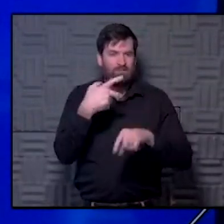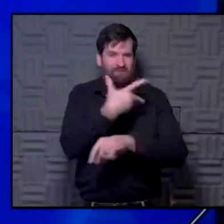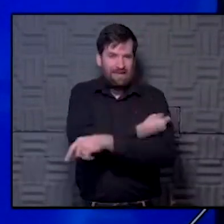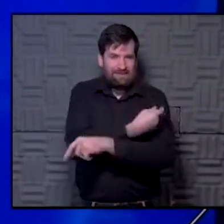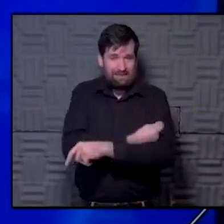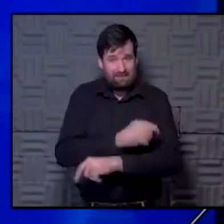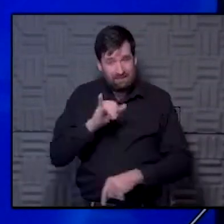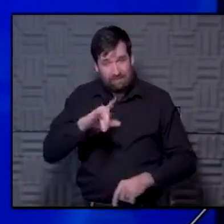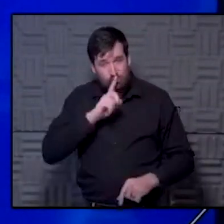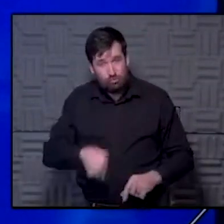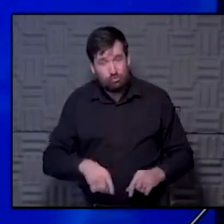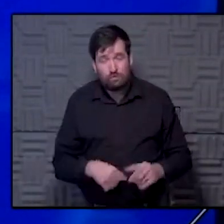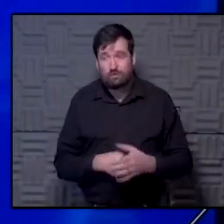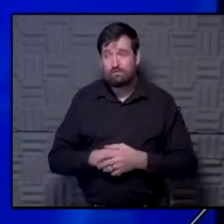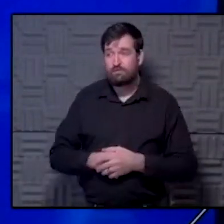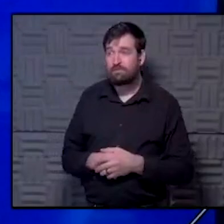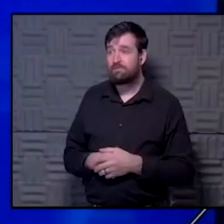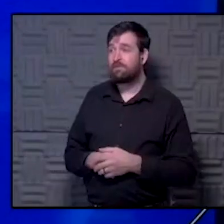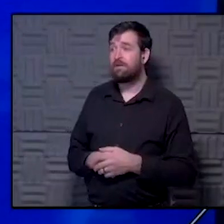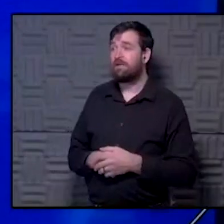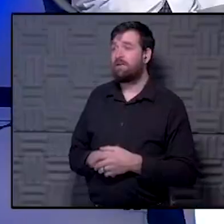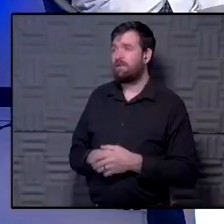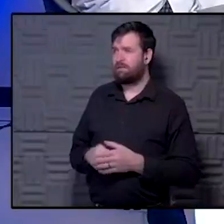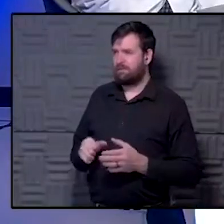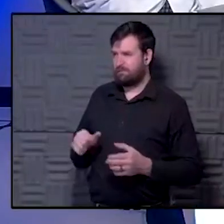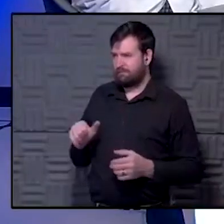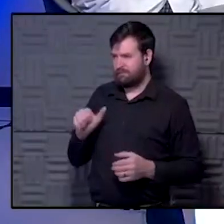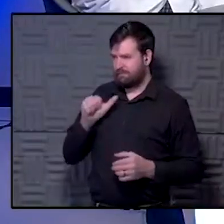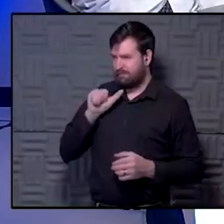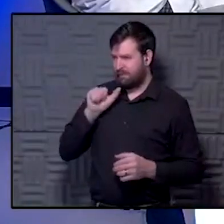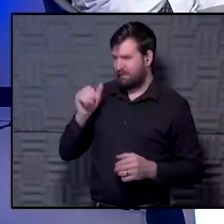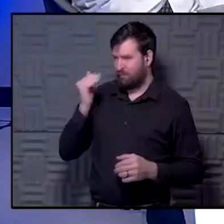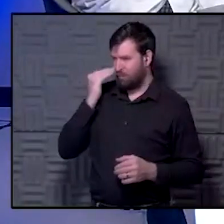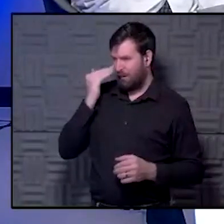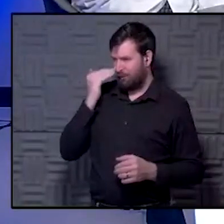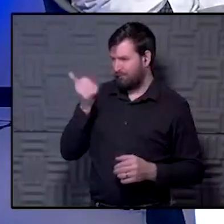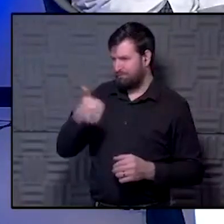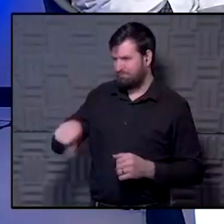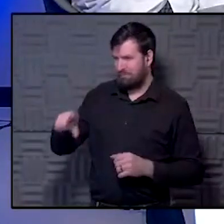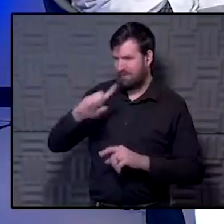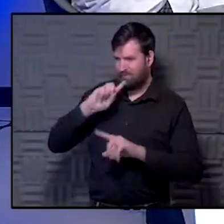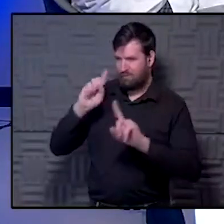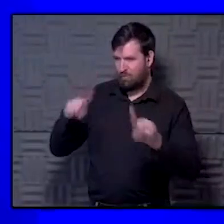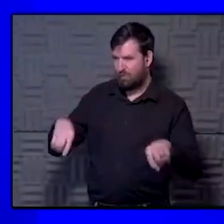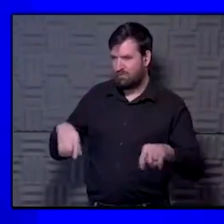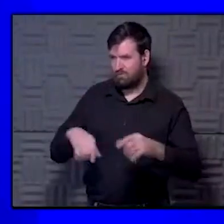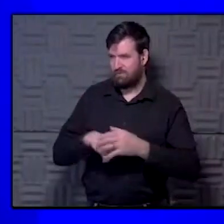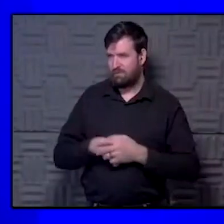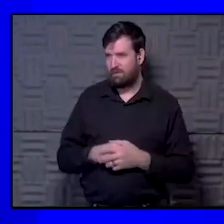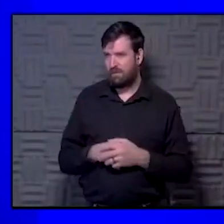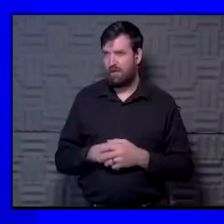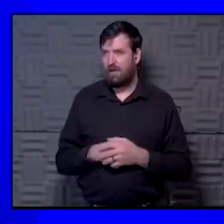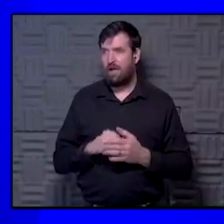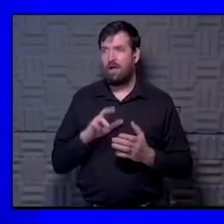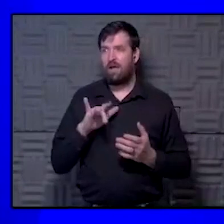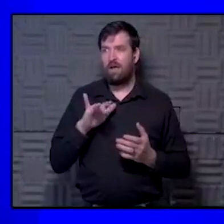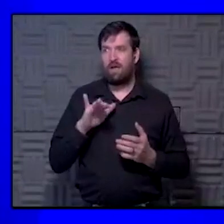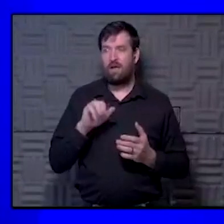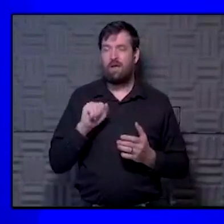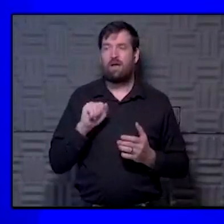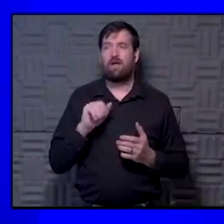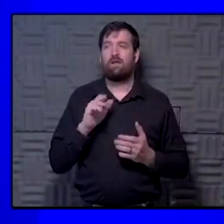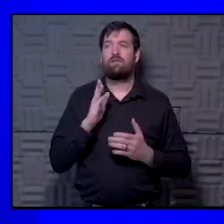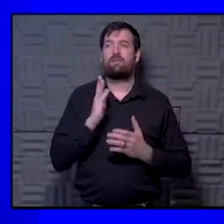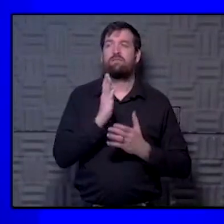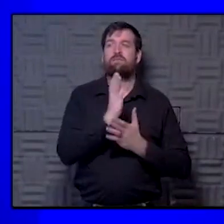this true? So I'm not aware of any reports such as that. You know, there has been